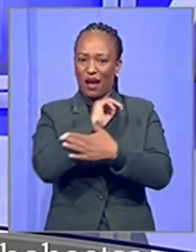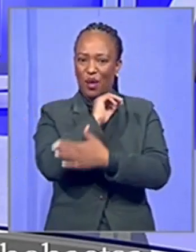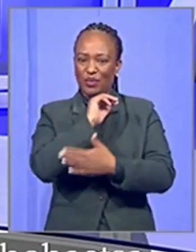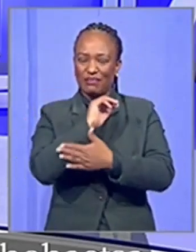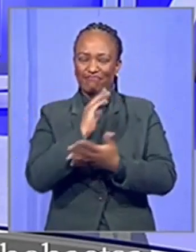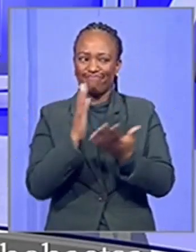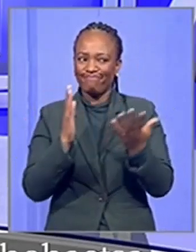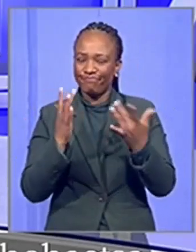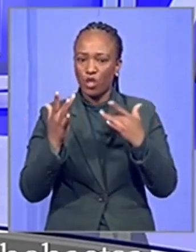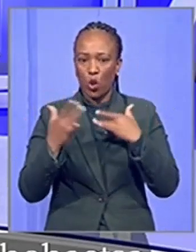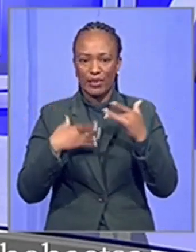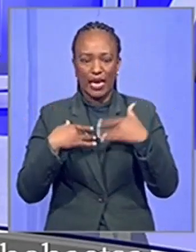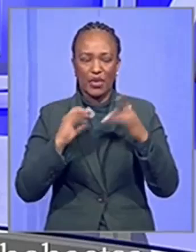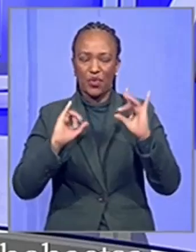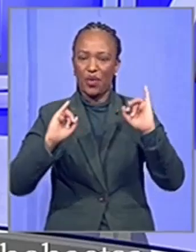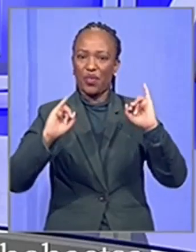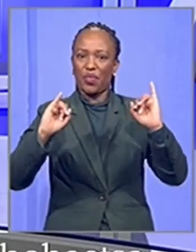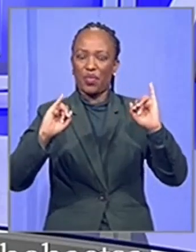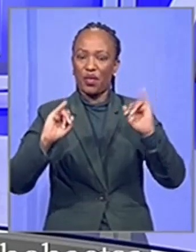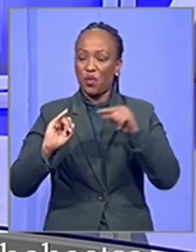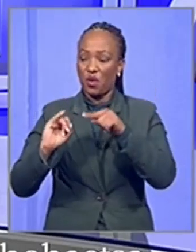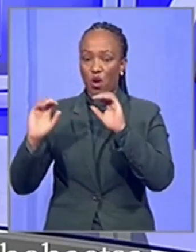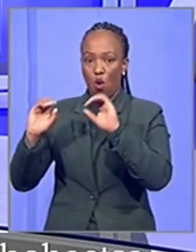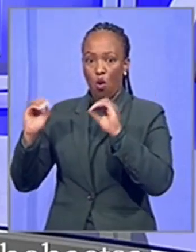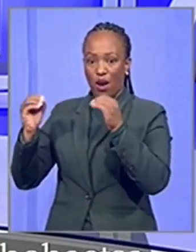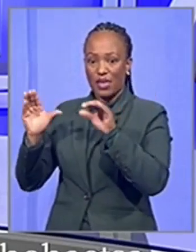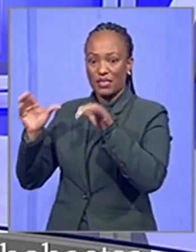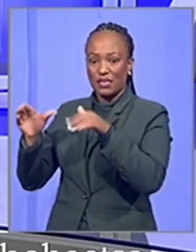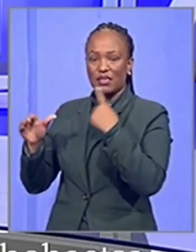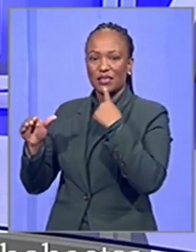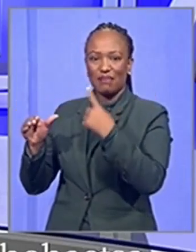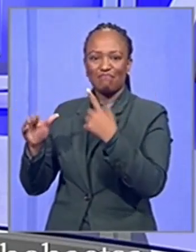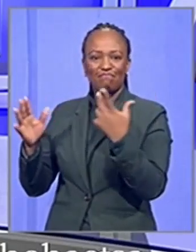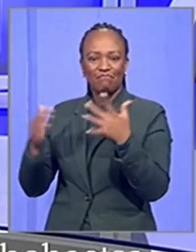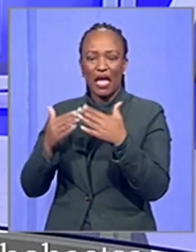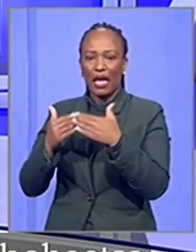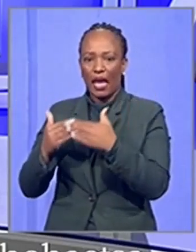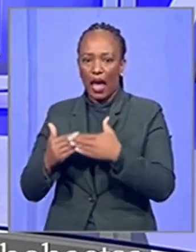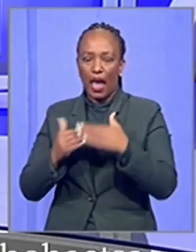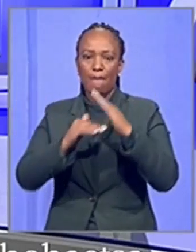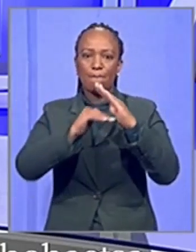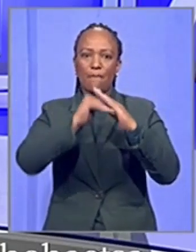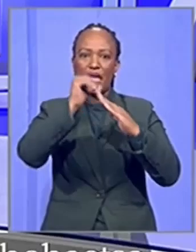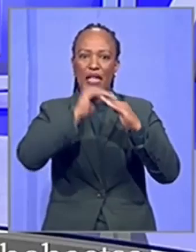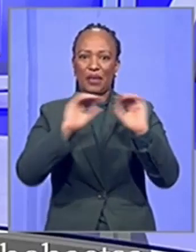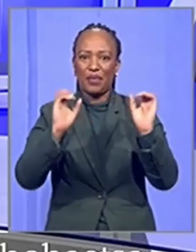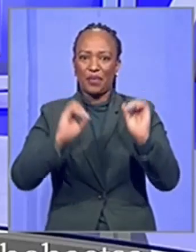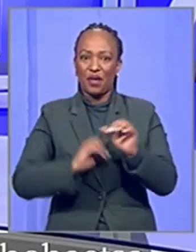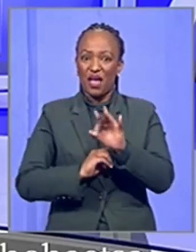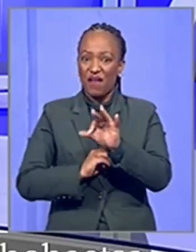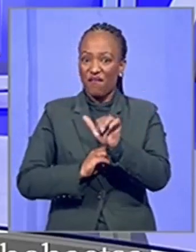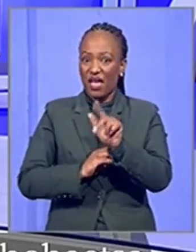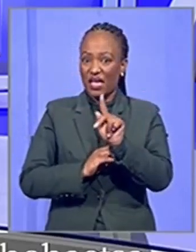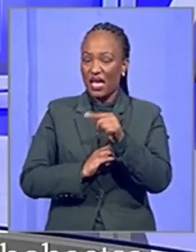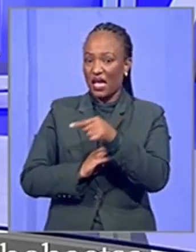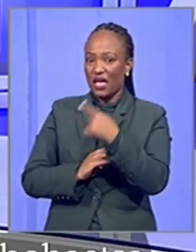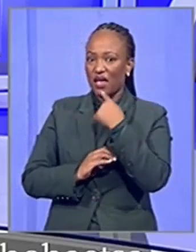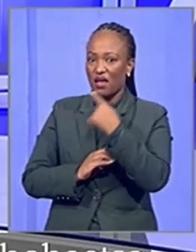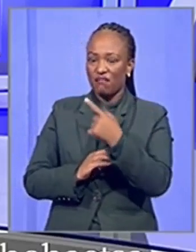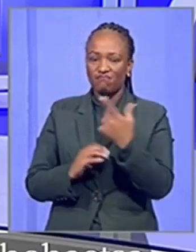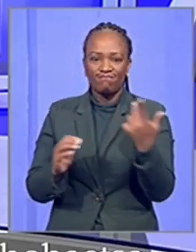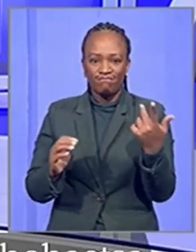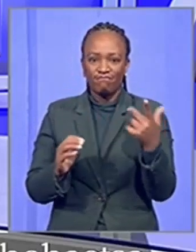tlhobaetsa. Setheo sa re seno ke ka ntlha ya go se tlhokomelwe ga dikago. FAK ya re puso ga e tlamele bommasepala